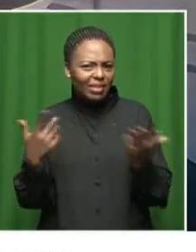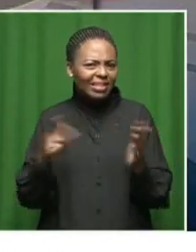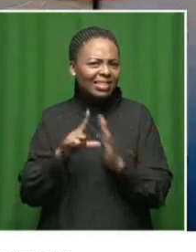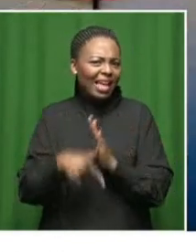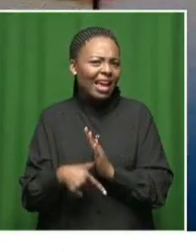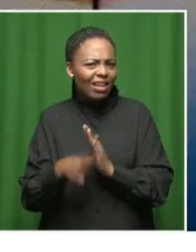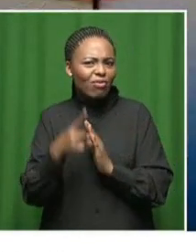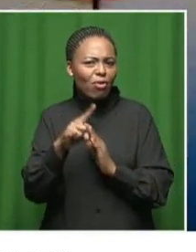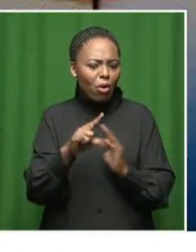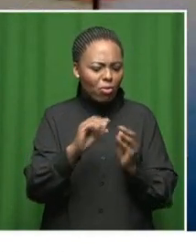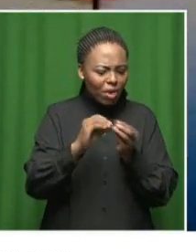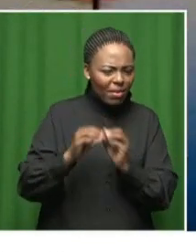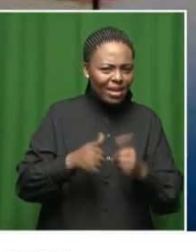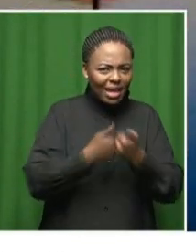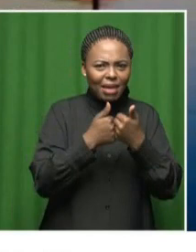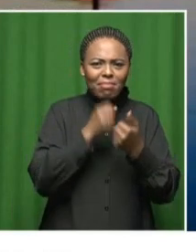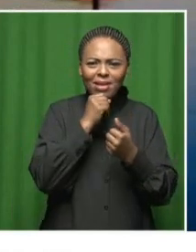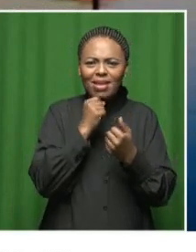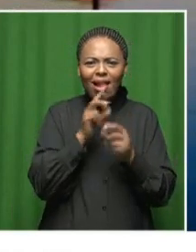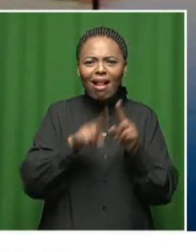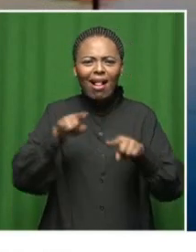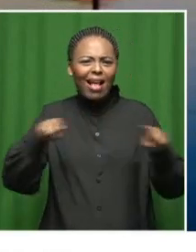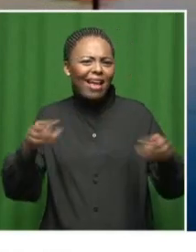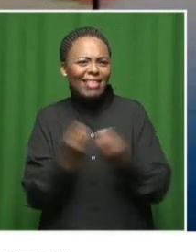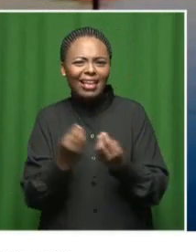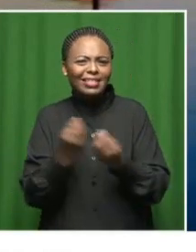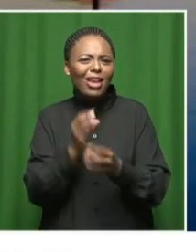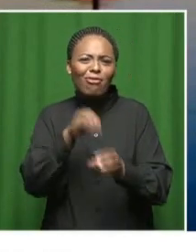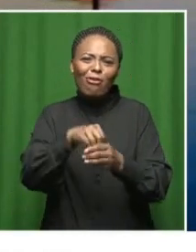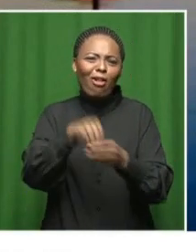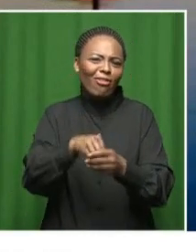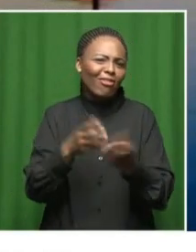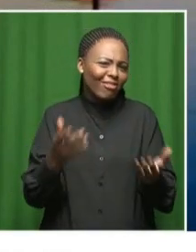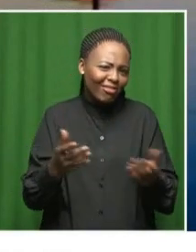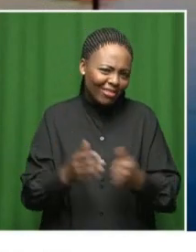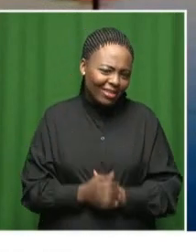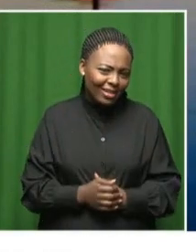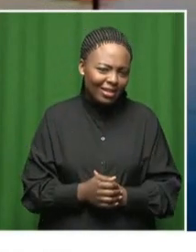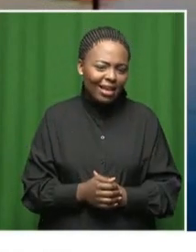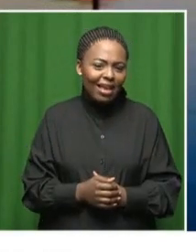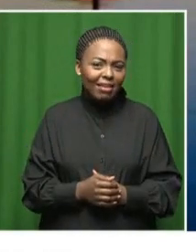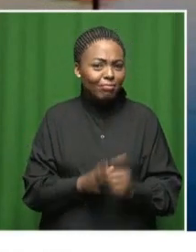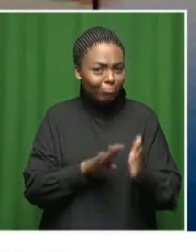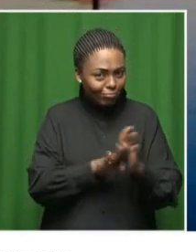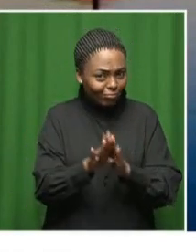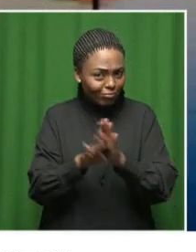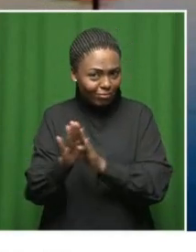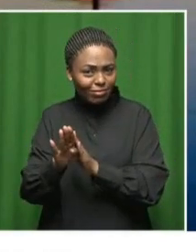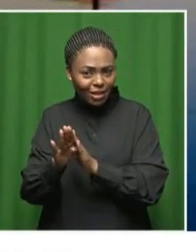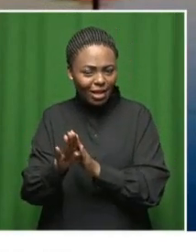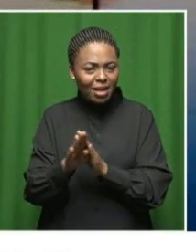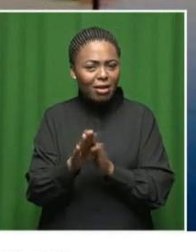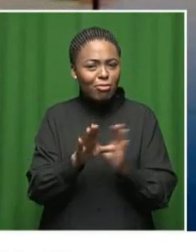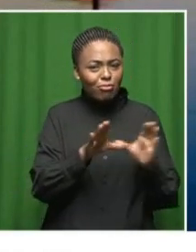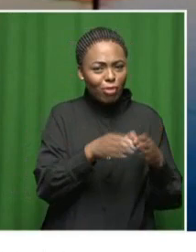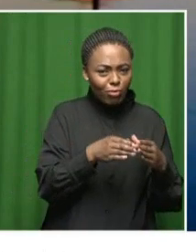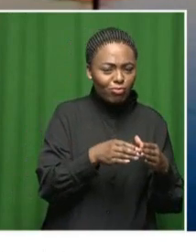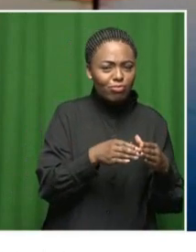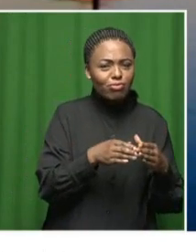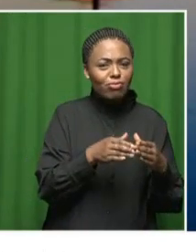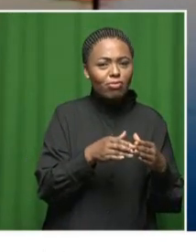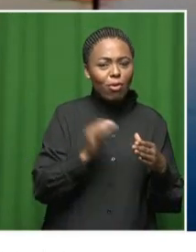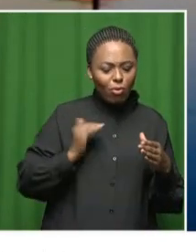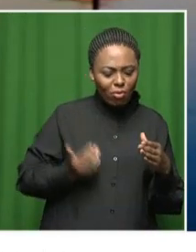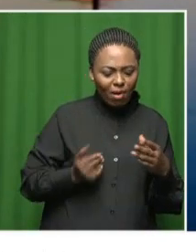to highlight that there's a whole industry that certain marginalized groups, as you know, African people, women, and people